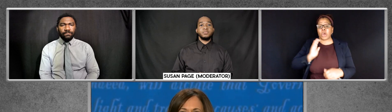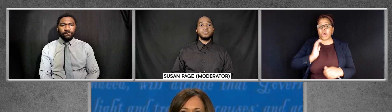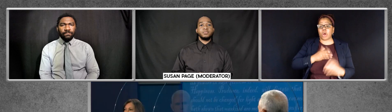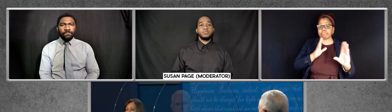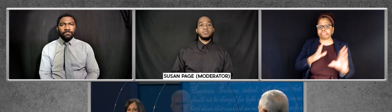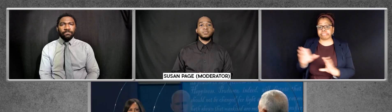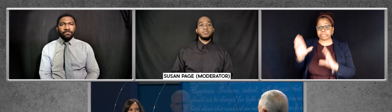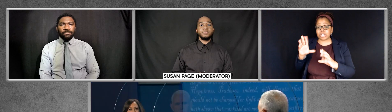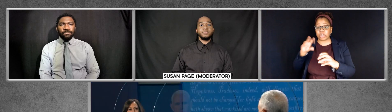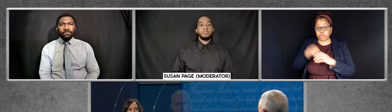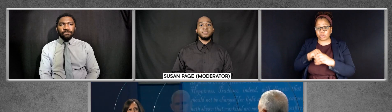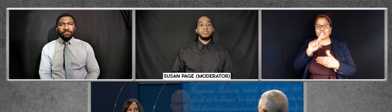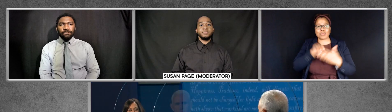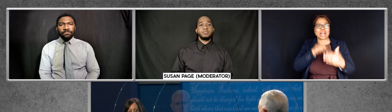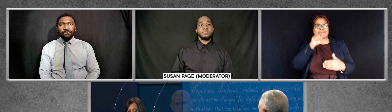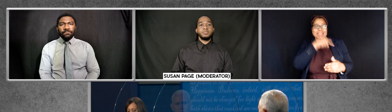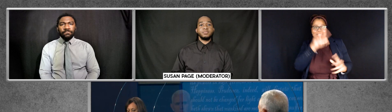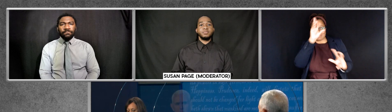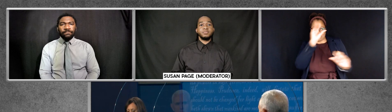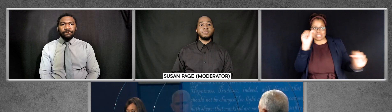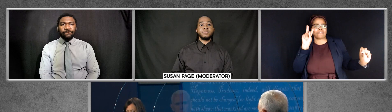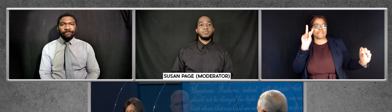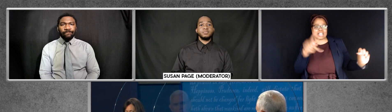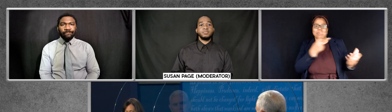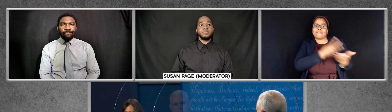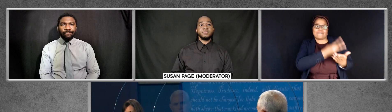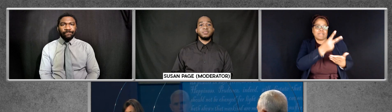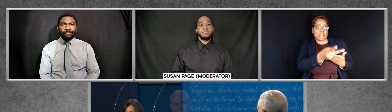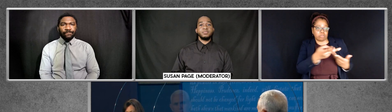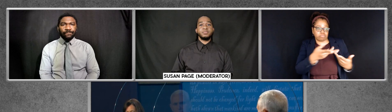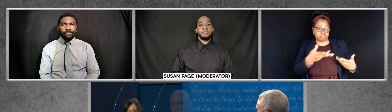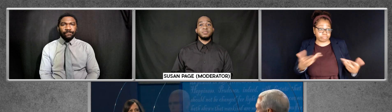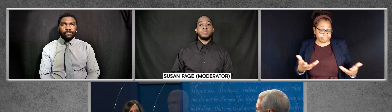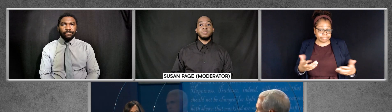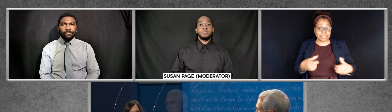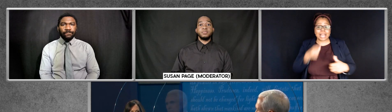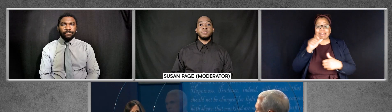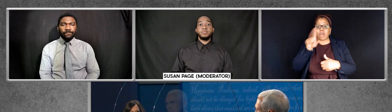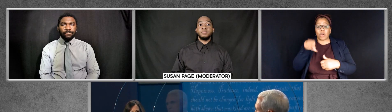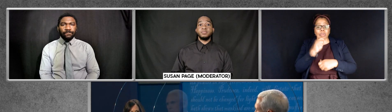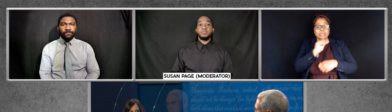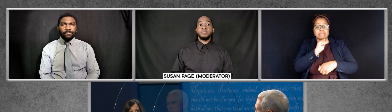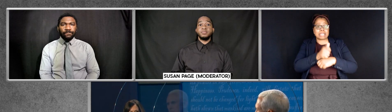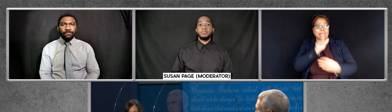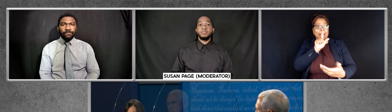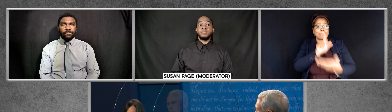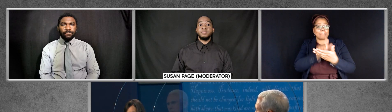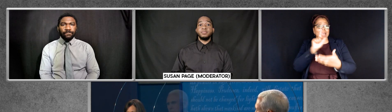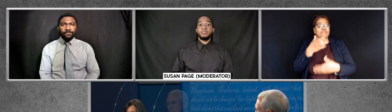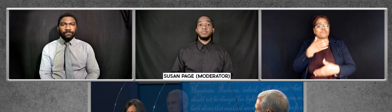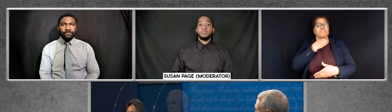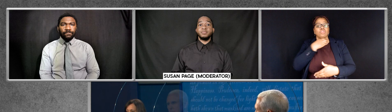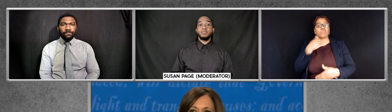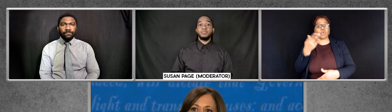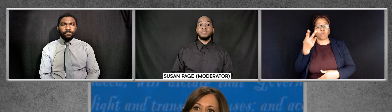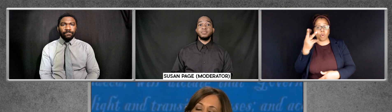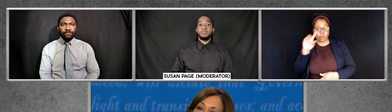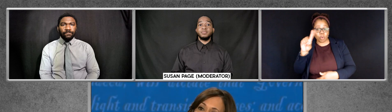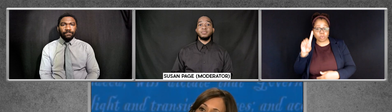what this administration has failed to do. It will be about not only instituting a ban on chokeholds and carotid holes. Thank